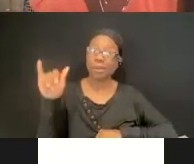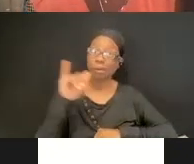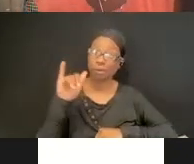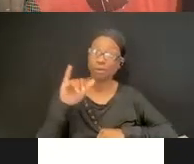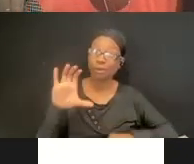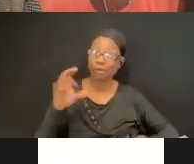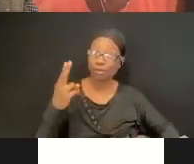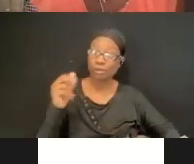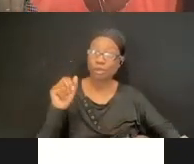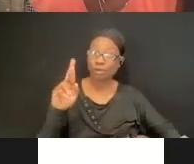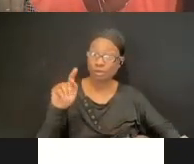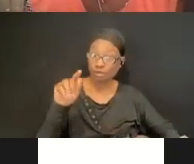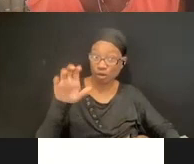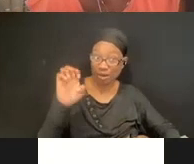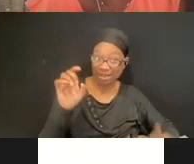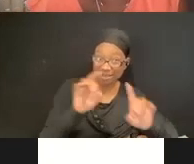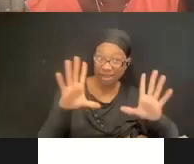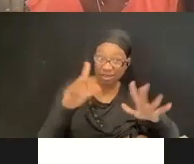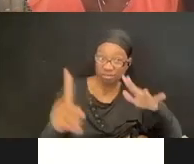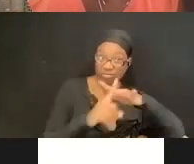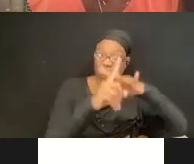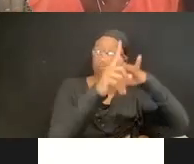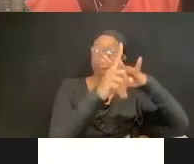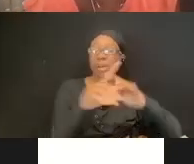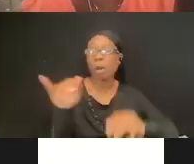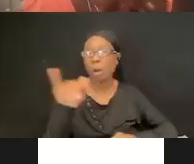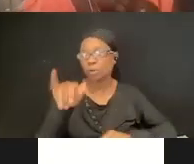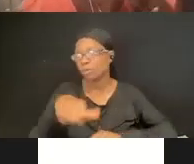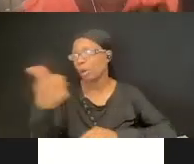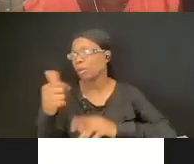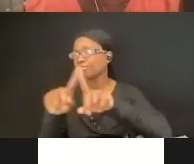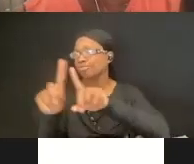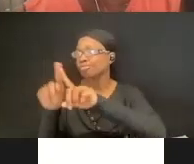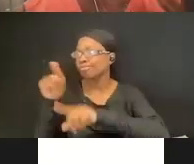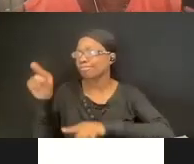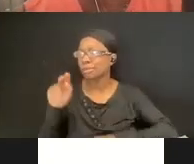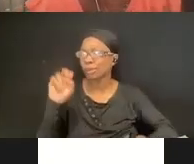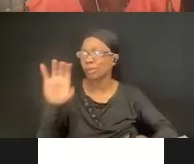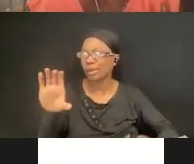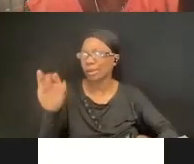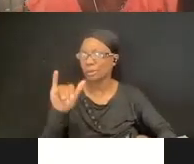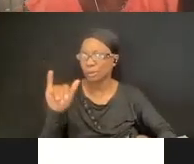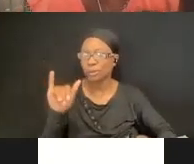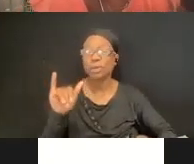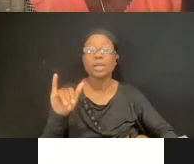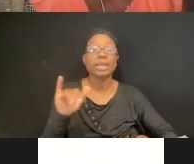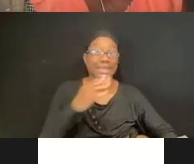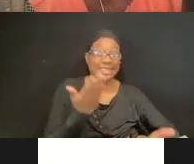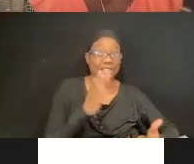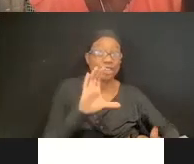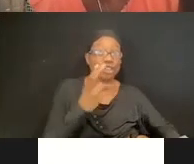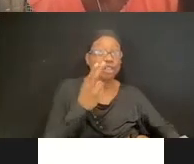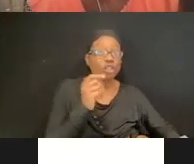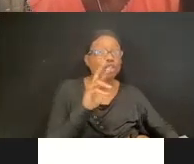in a lot of different places in North Carolina. And in Charlotte, we are seeing an interesting kind of mixture of what I would call